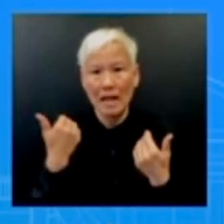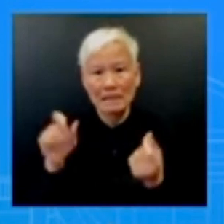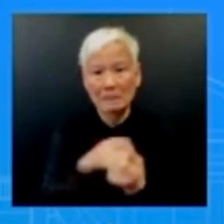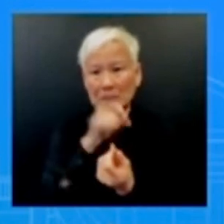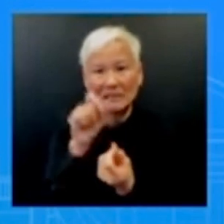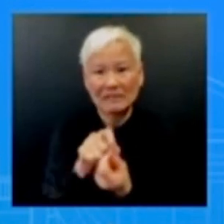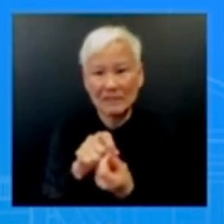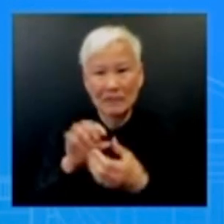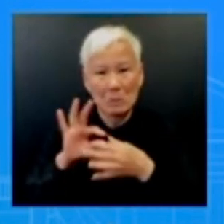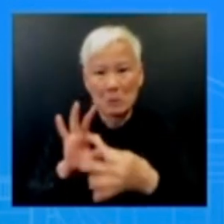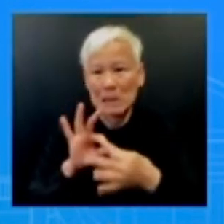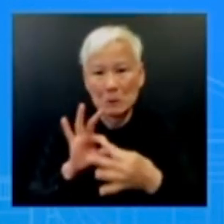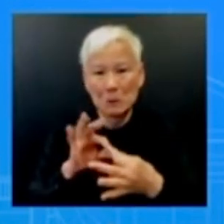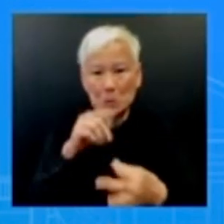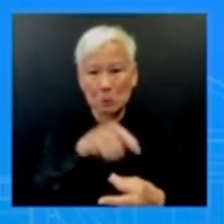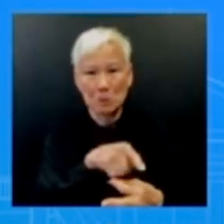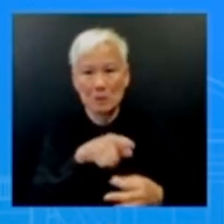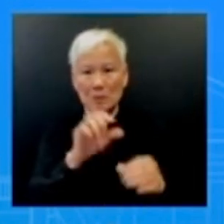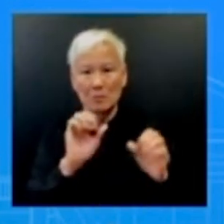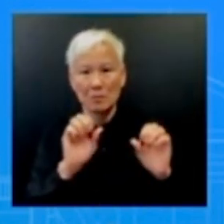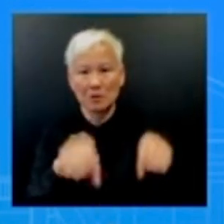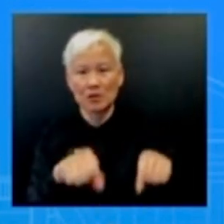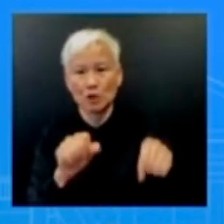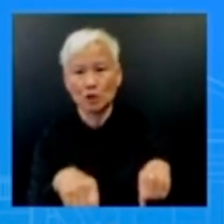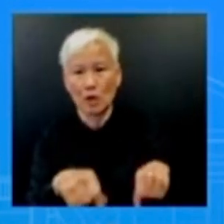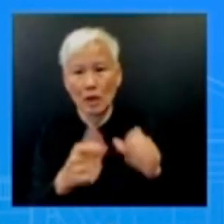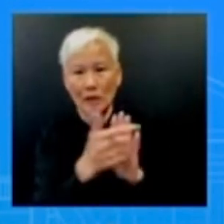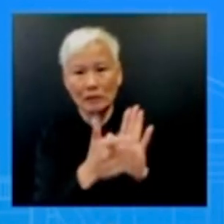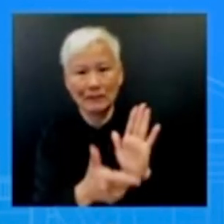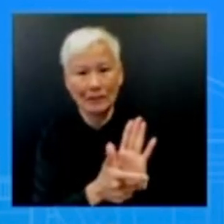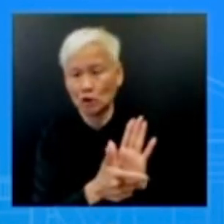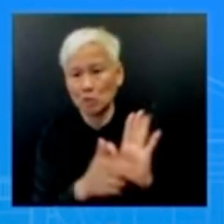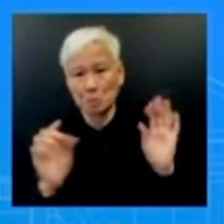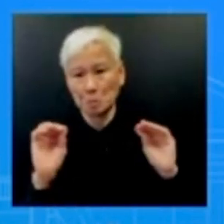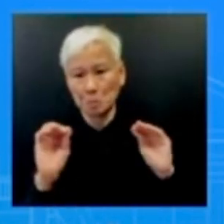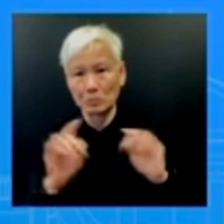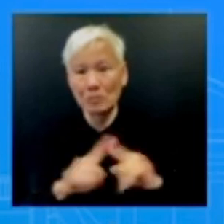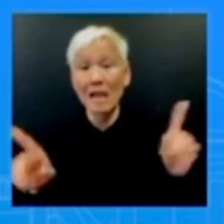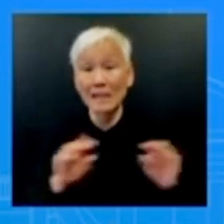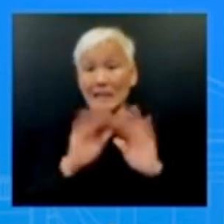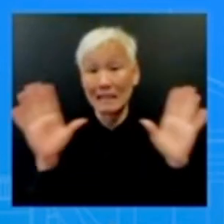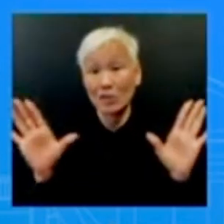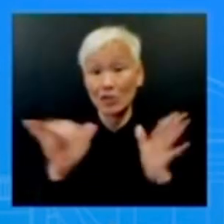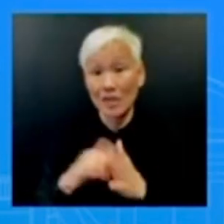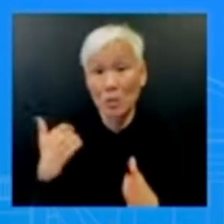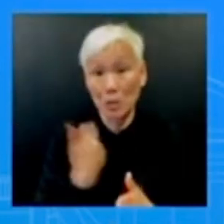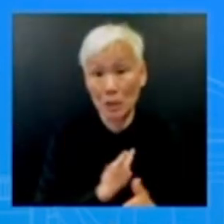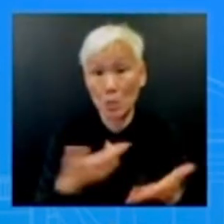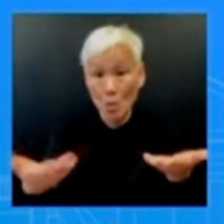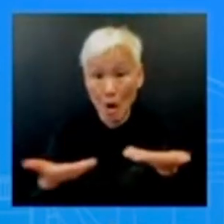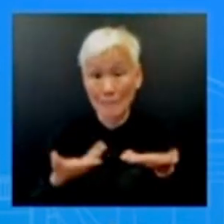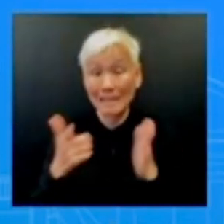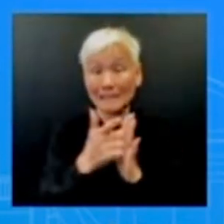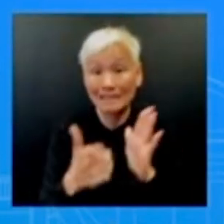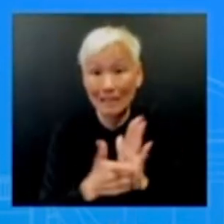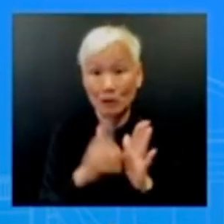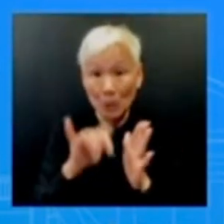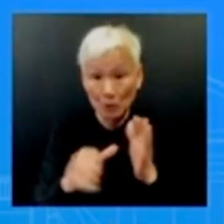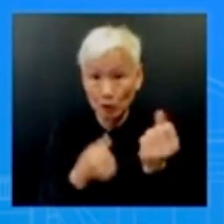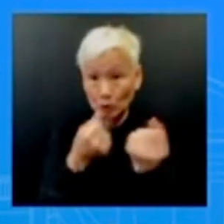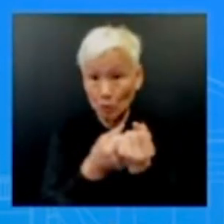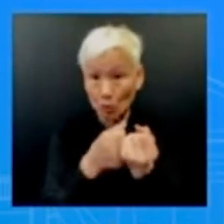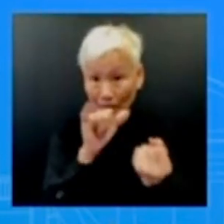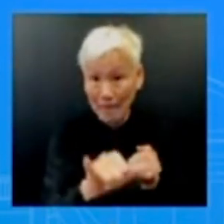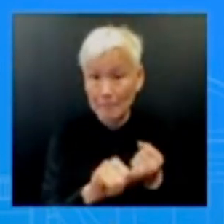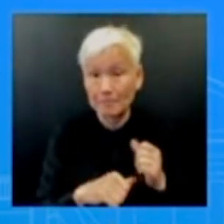particular potential pieces of legislation, but clearly we welcome legislation that's going to support that, that's going to support